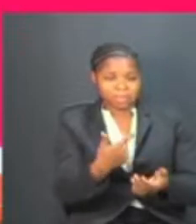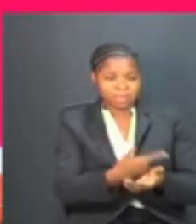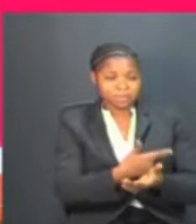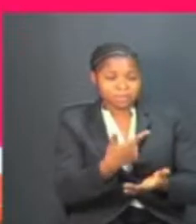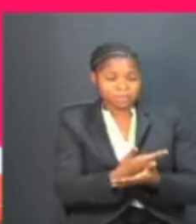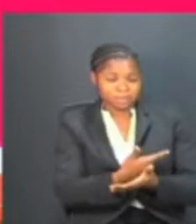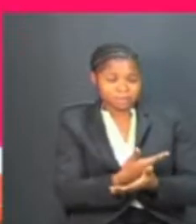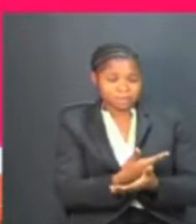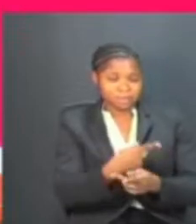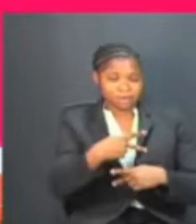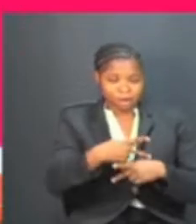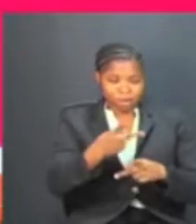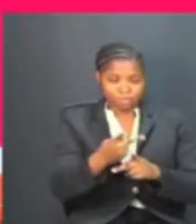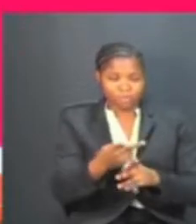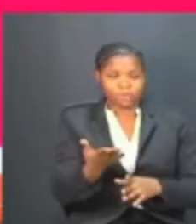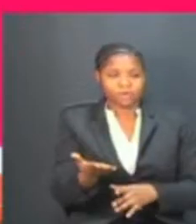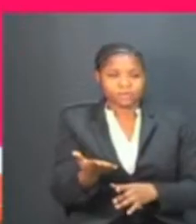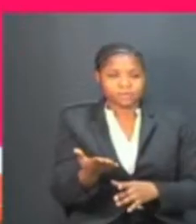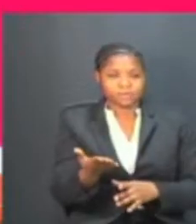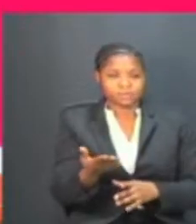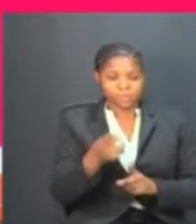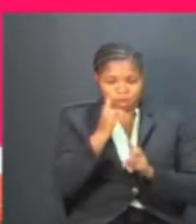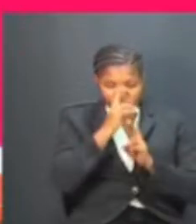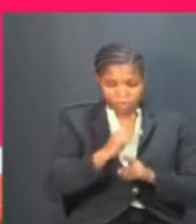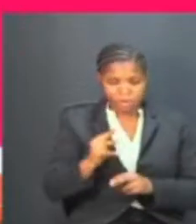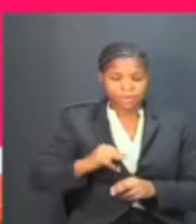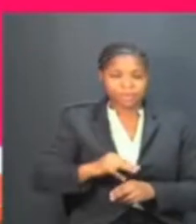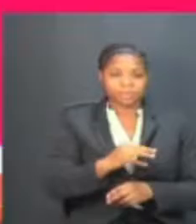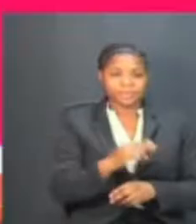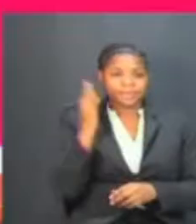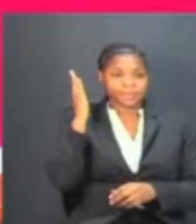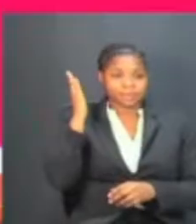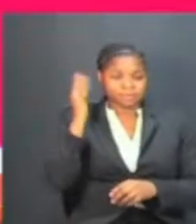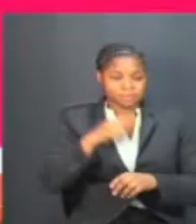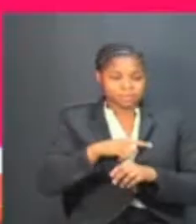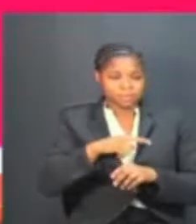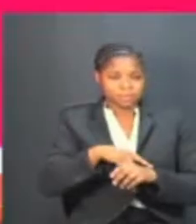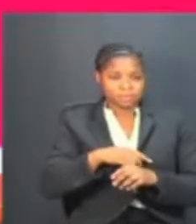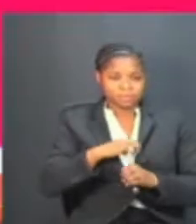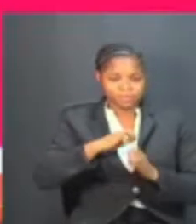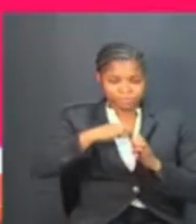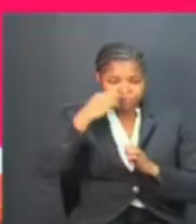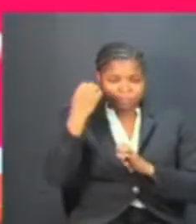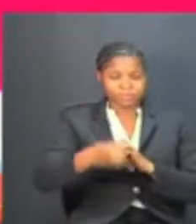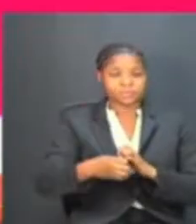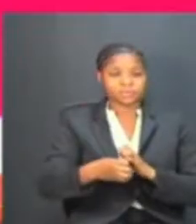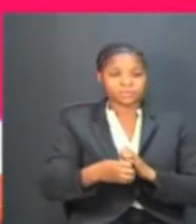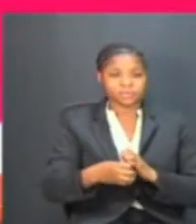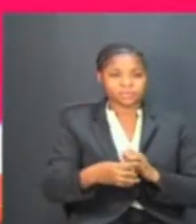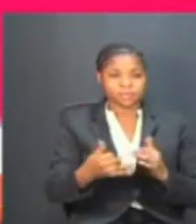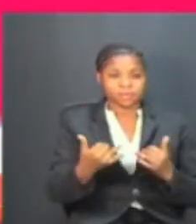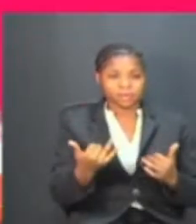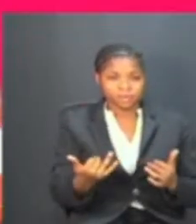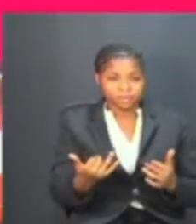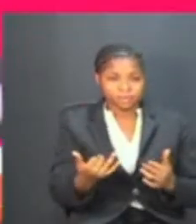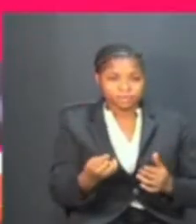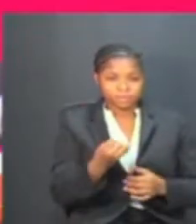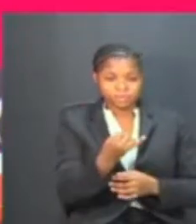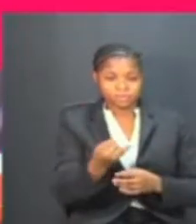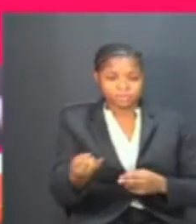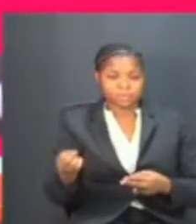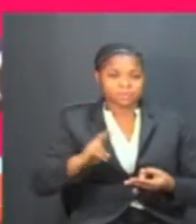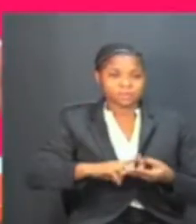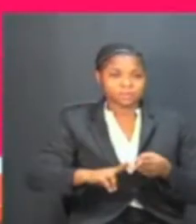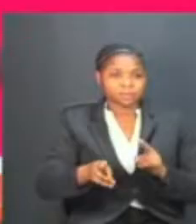very much. All members, statement time is ended. We then move to item numbered 7, question